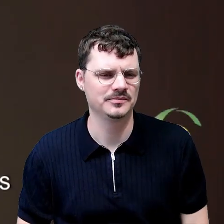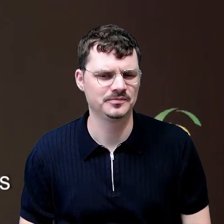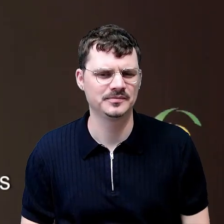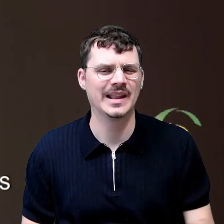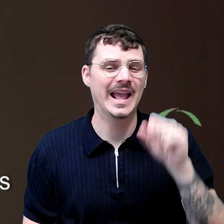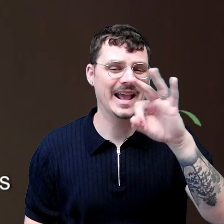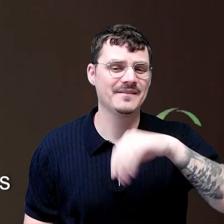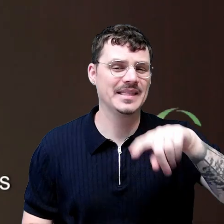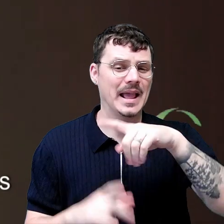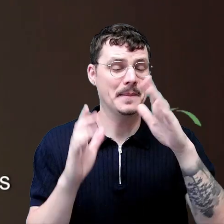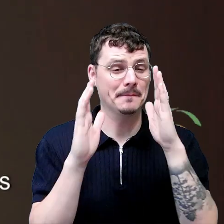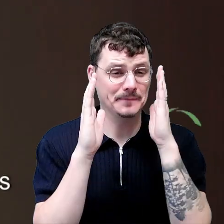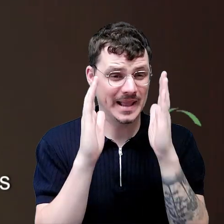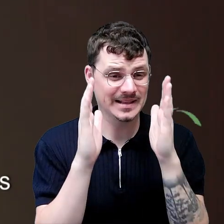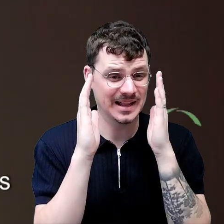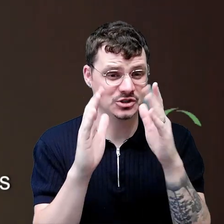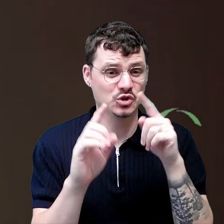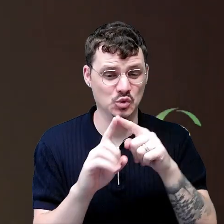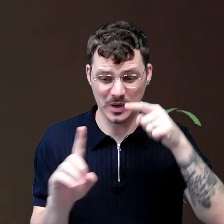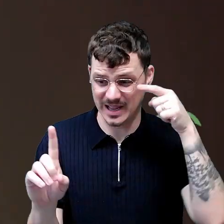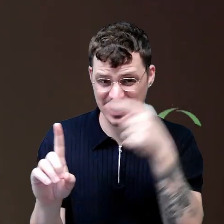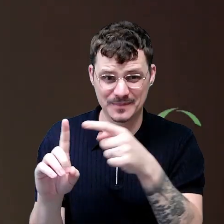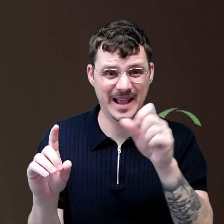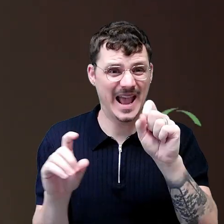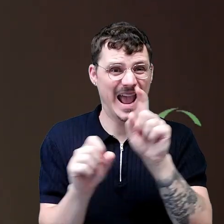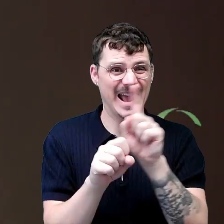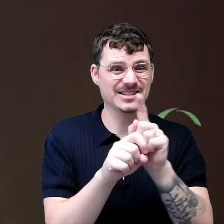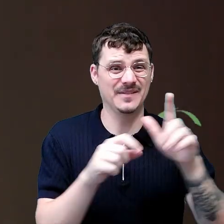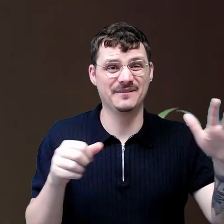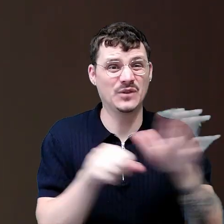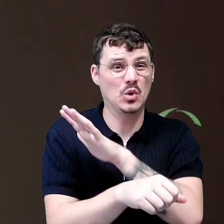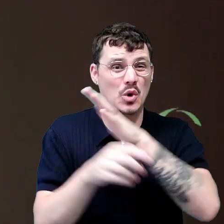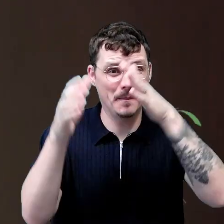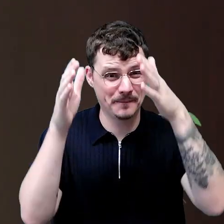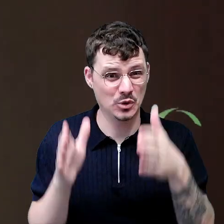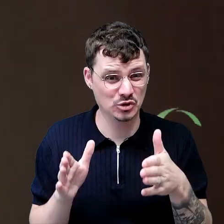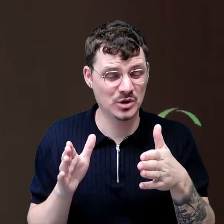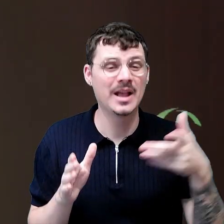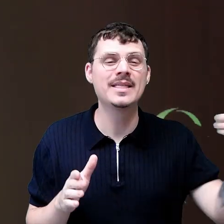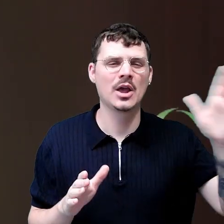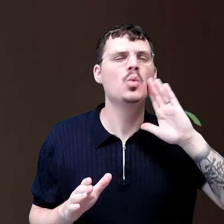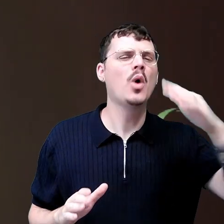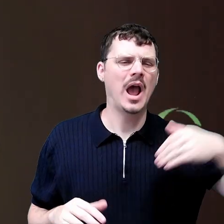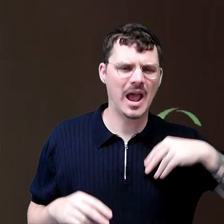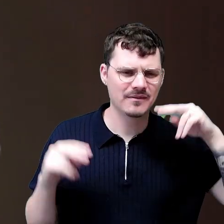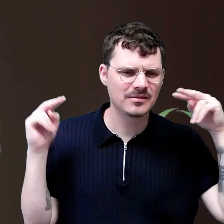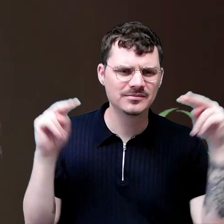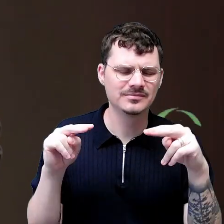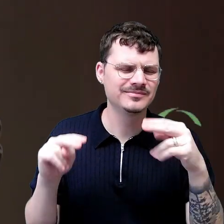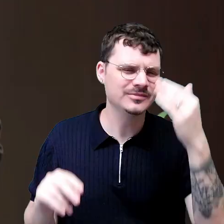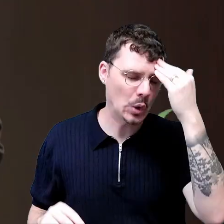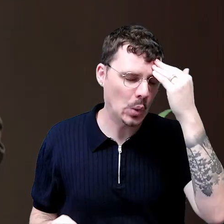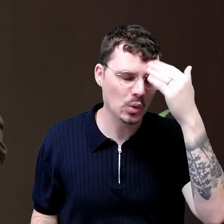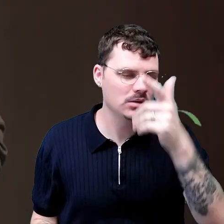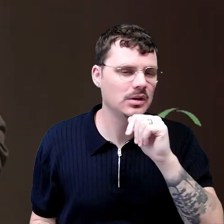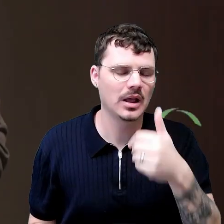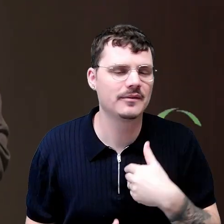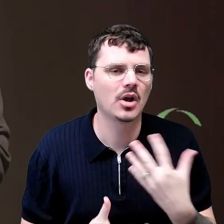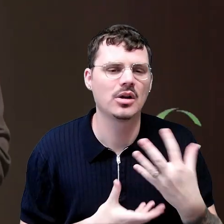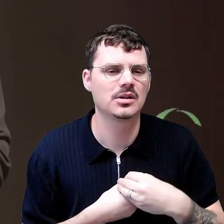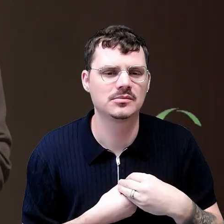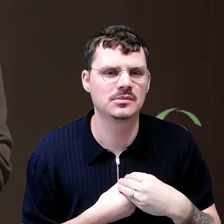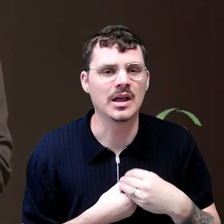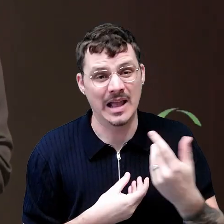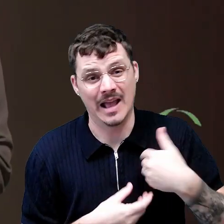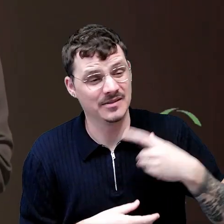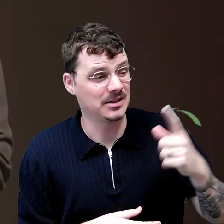If they had been paying attention to him as a full person, they would have said, he doesn't have autism. He's